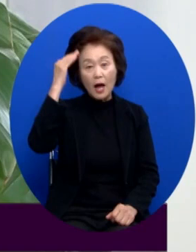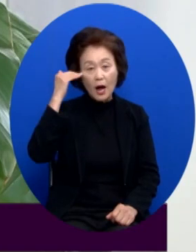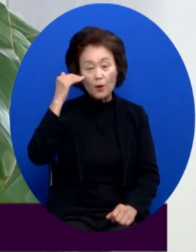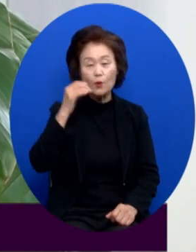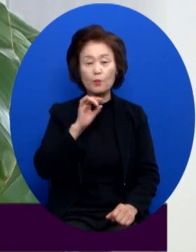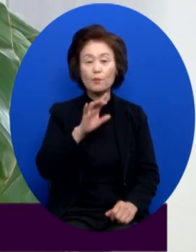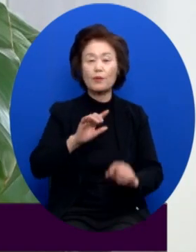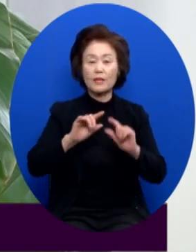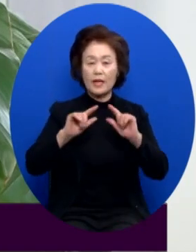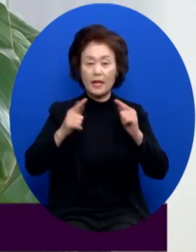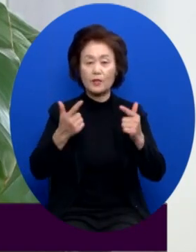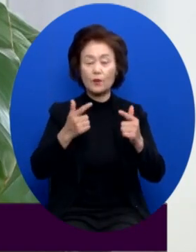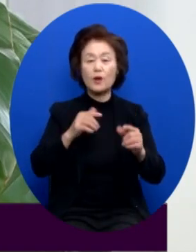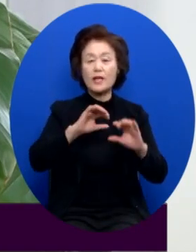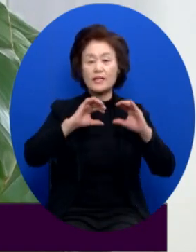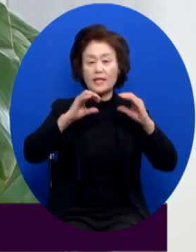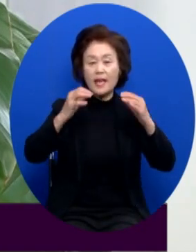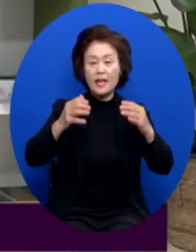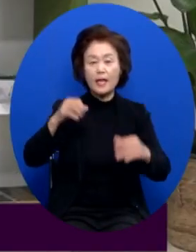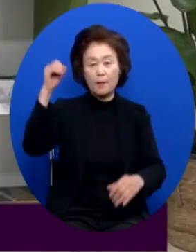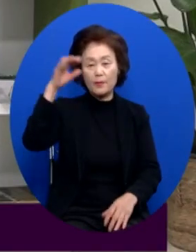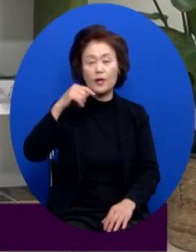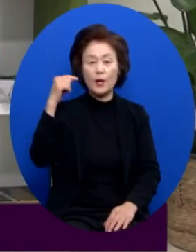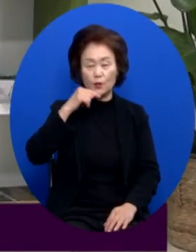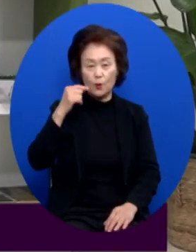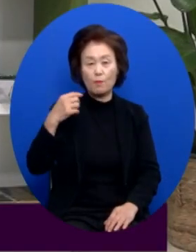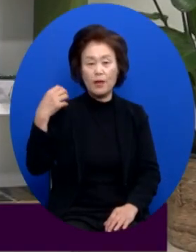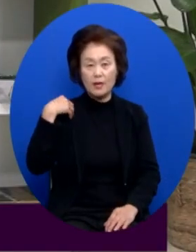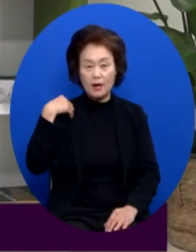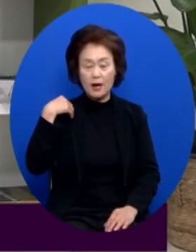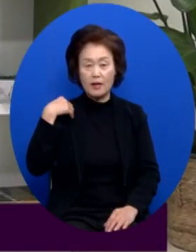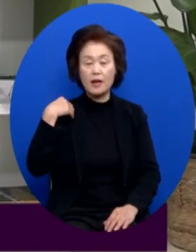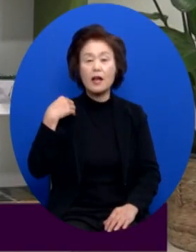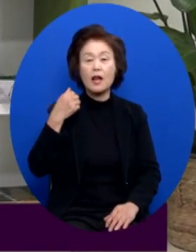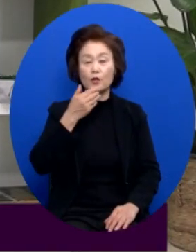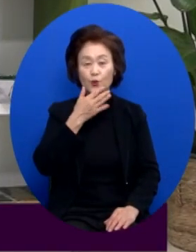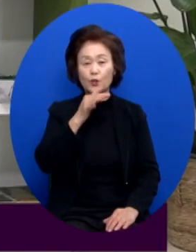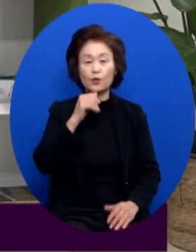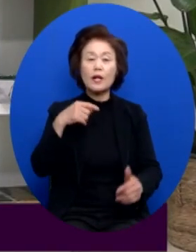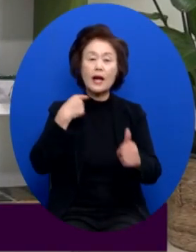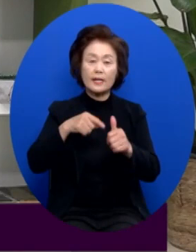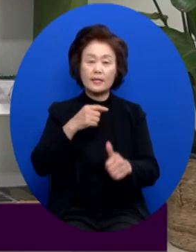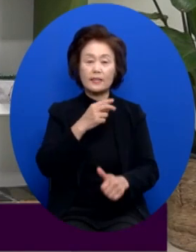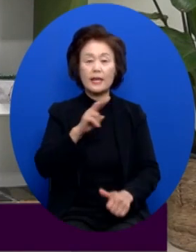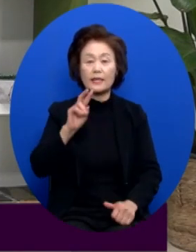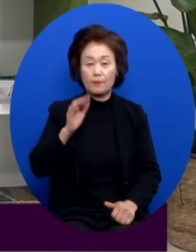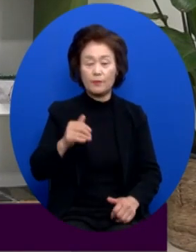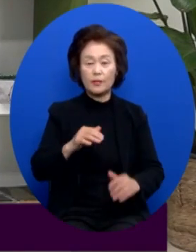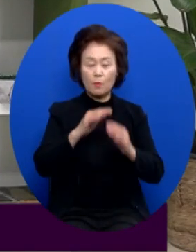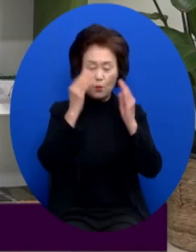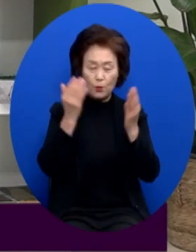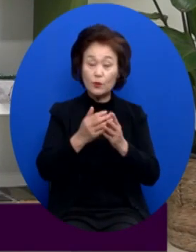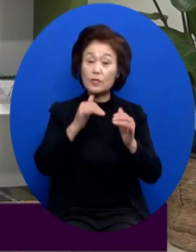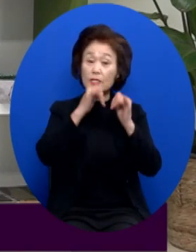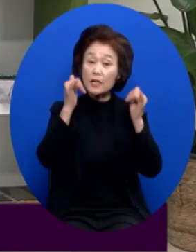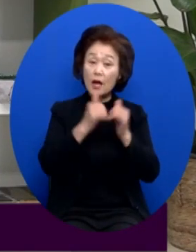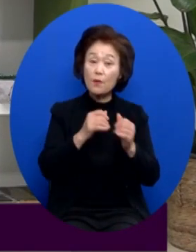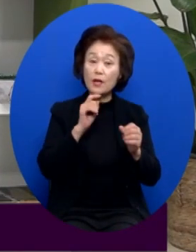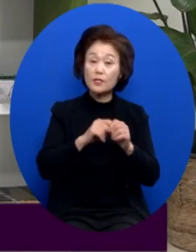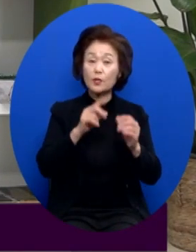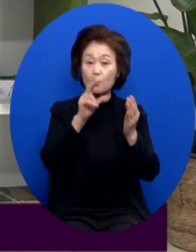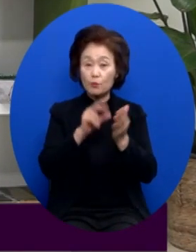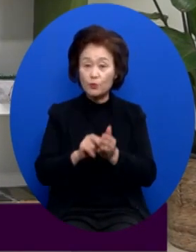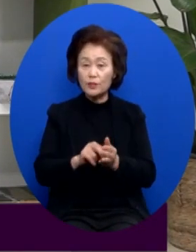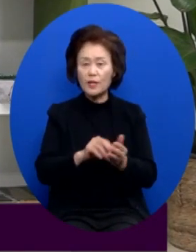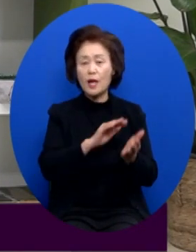salt and light in Korea and beyond. With the challenges of our society today and the changing demographic,